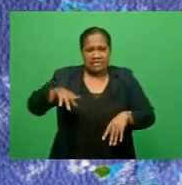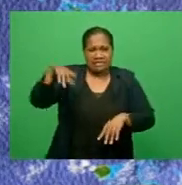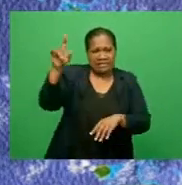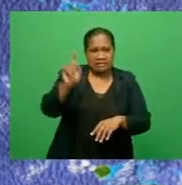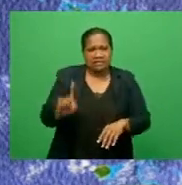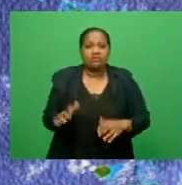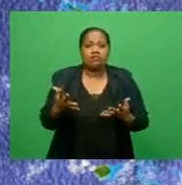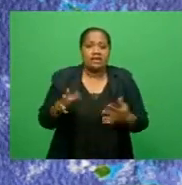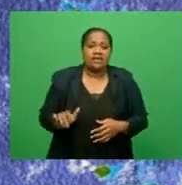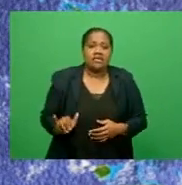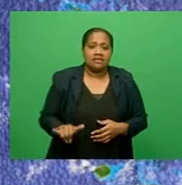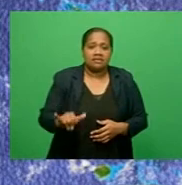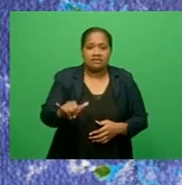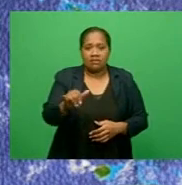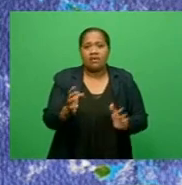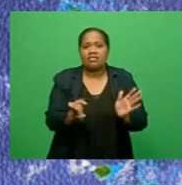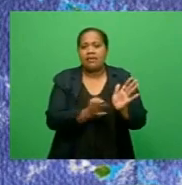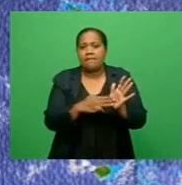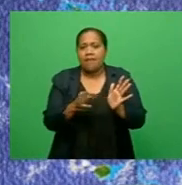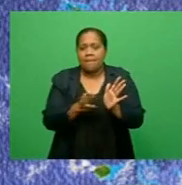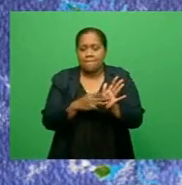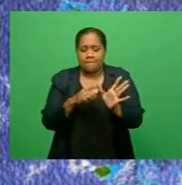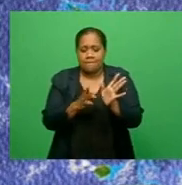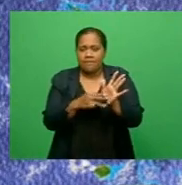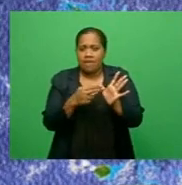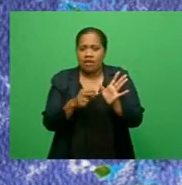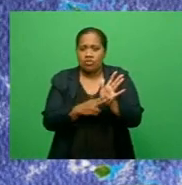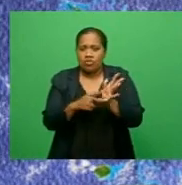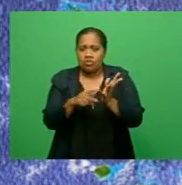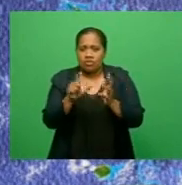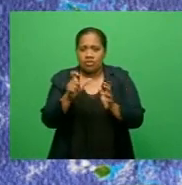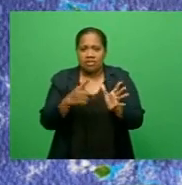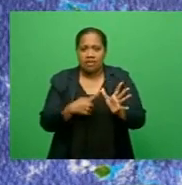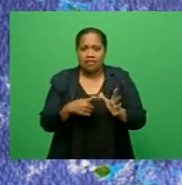Yasawa and Mamanuca group, eastern half of Vitilevu,